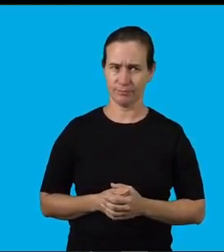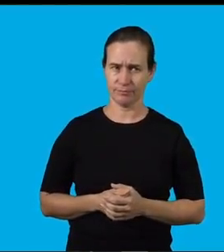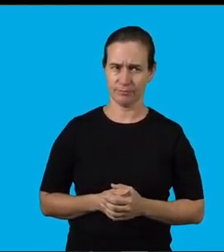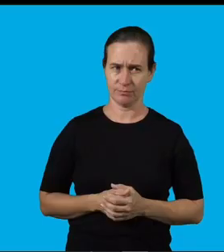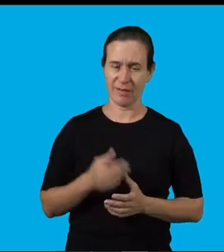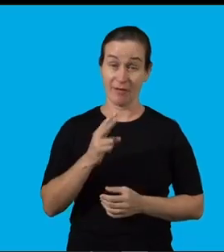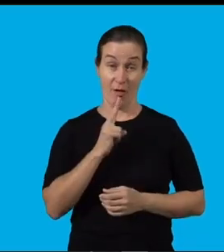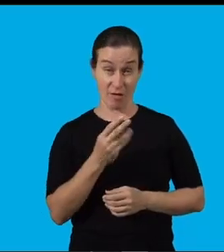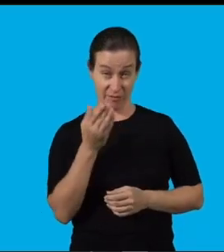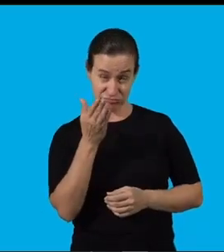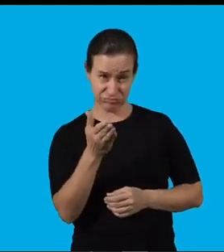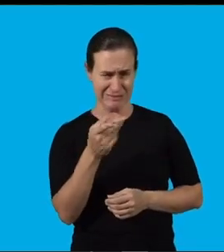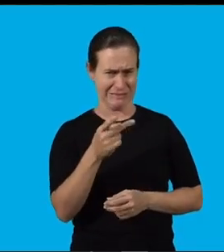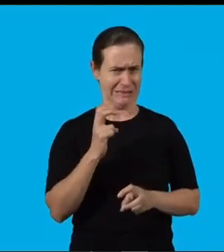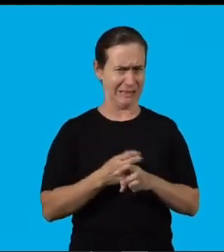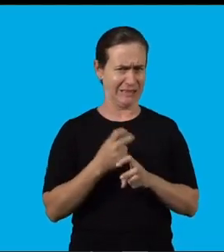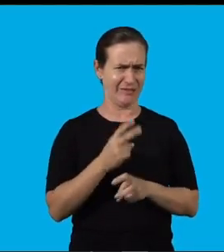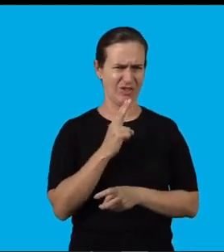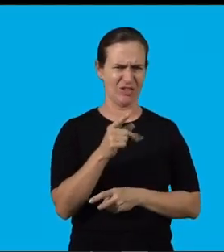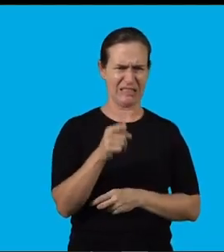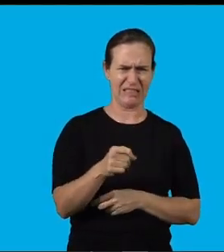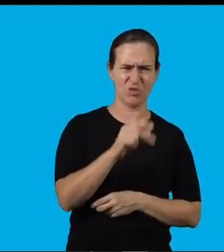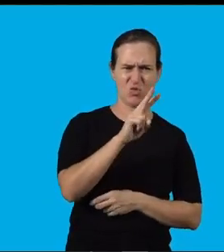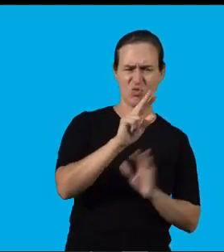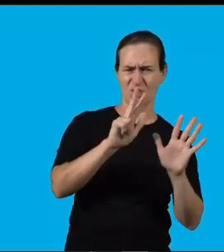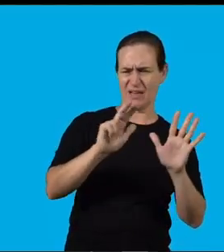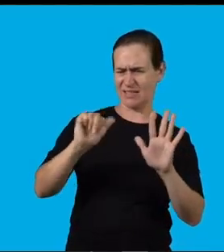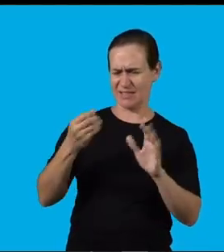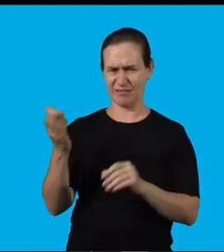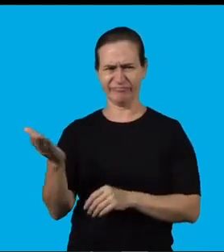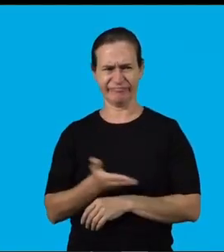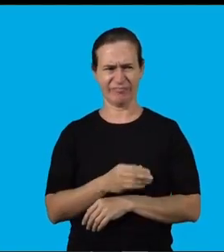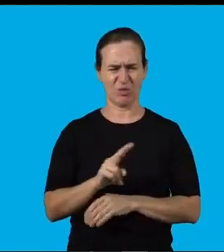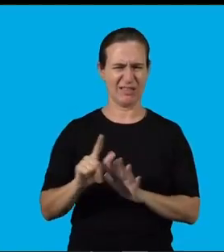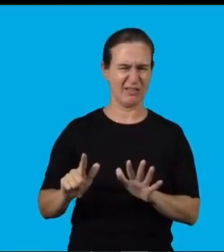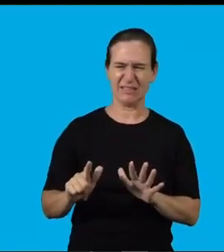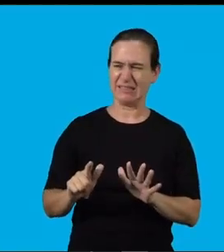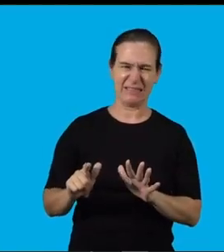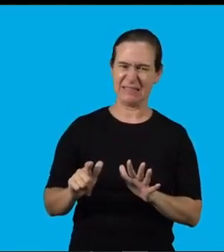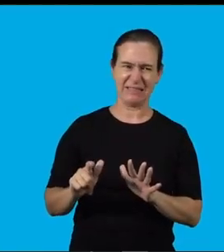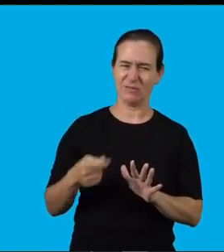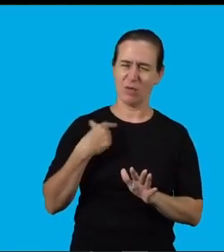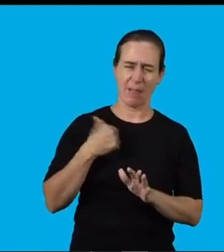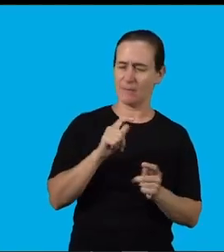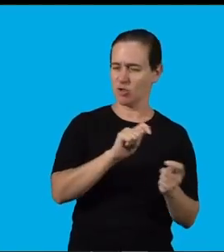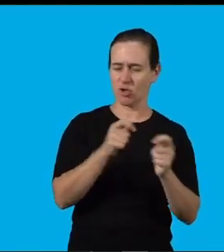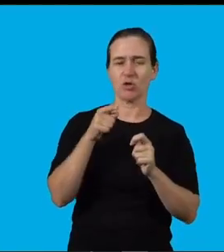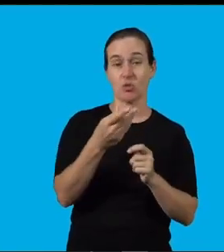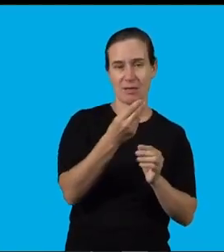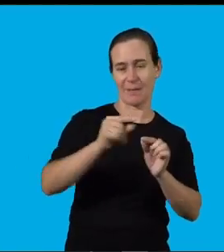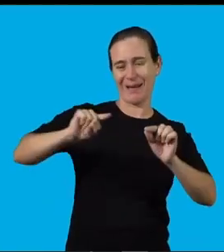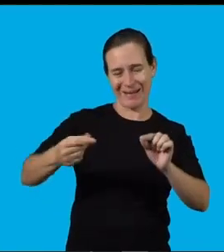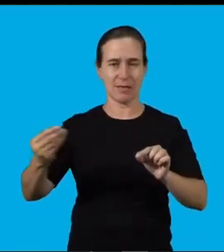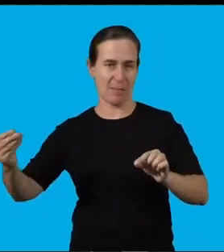And we get that answer there. That's a difficult answer to work with, 2,860 over 27. So what you want to do is convert that